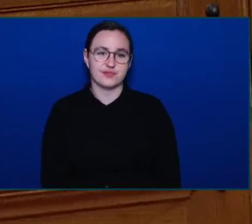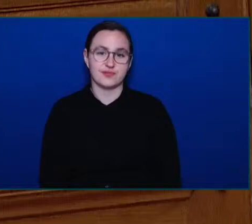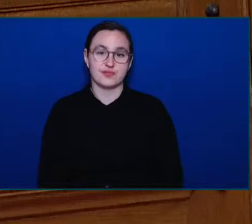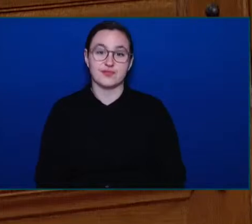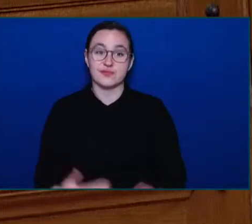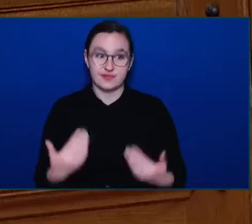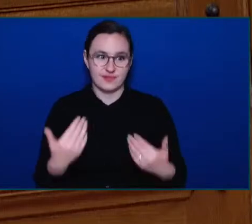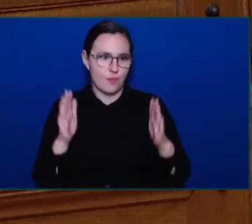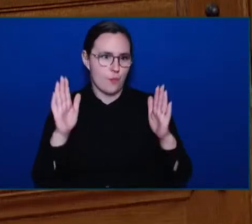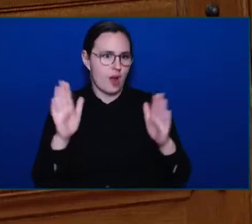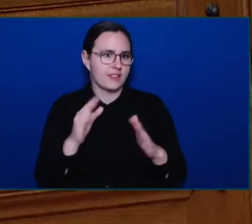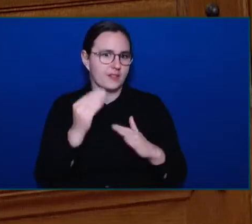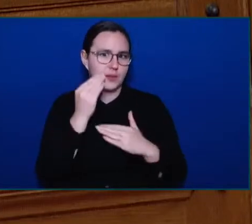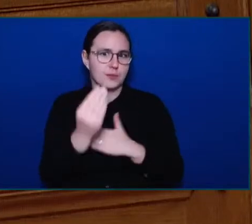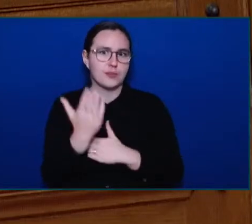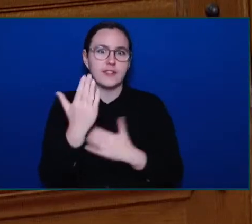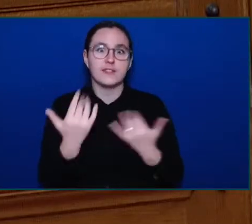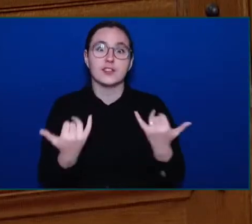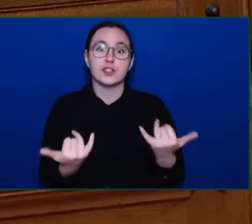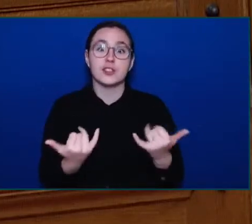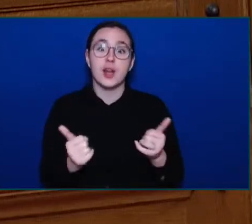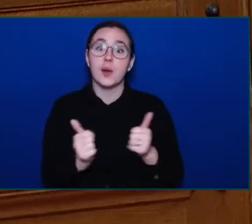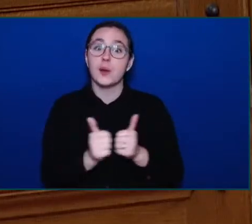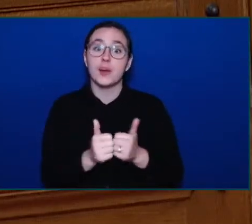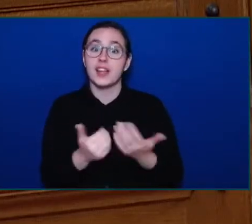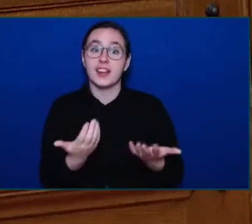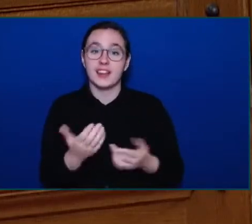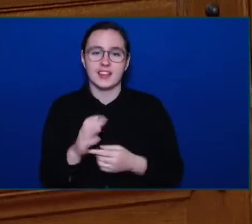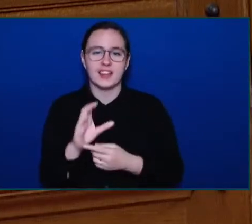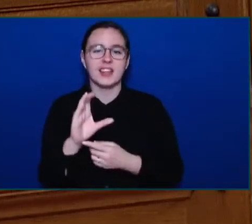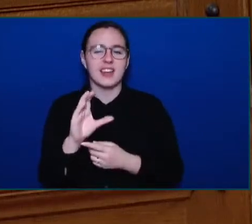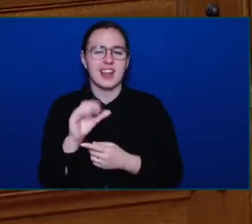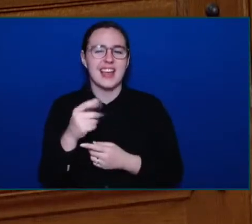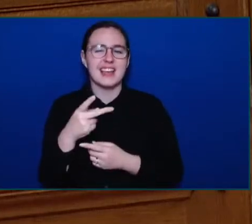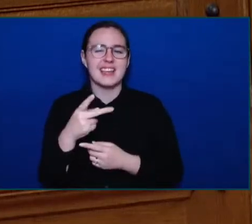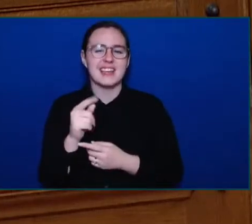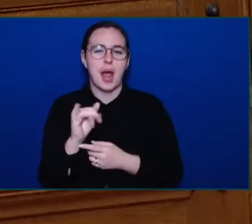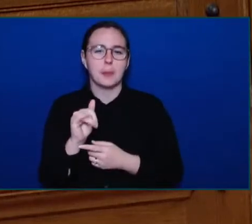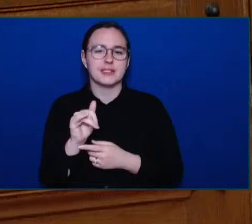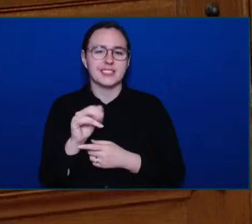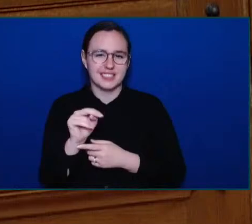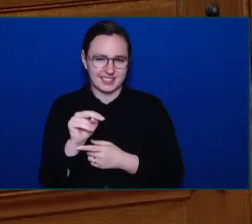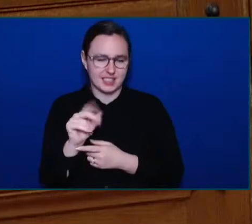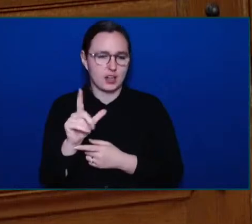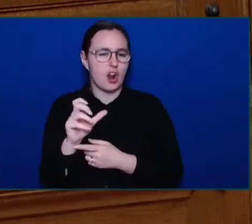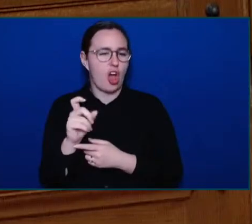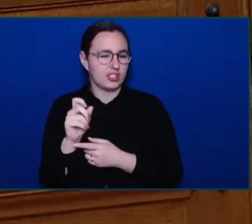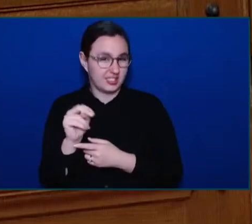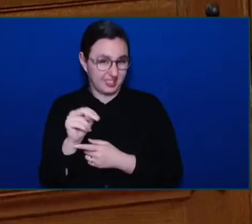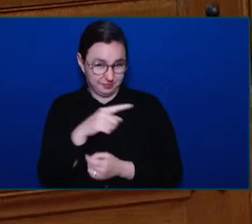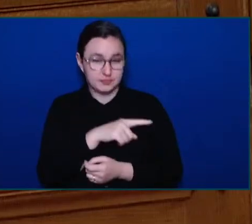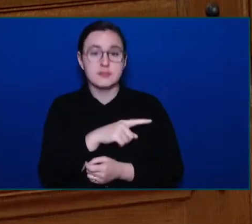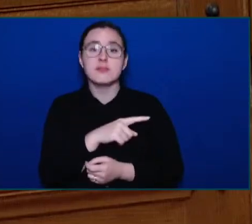Kathy Clausen from the Shake and Shingle Bureau. Kathy and I share some friends.